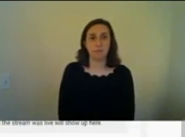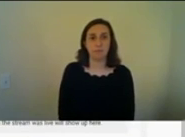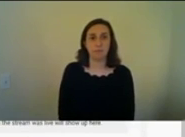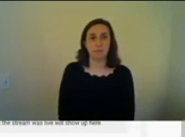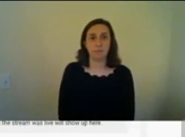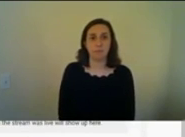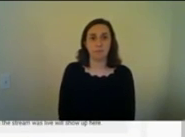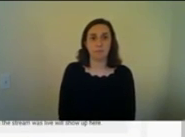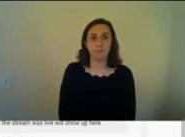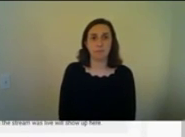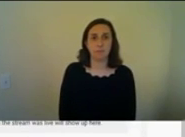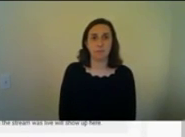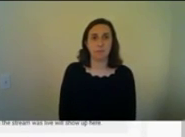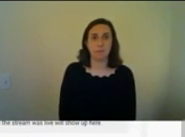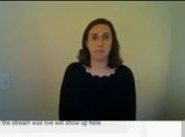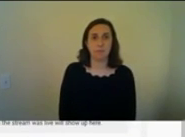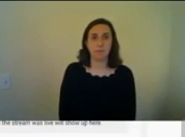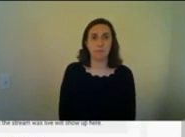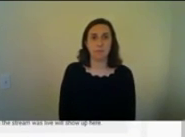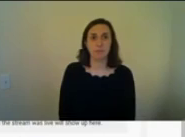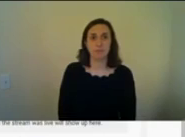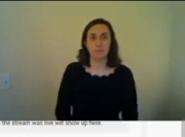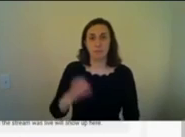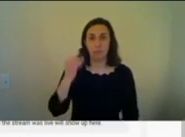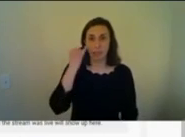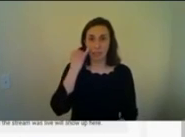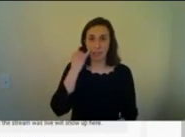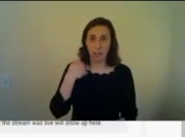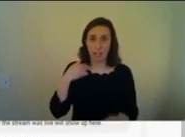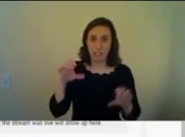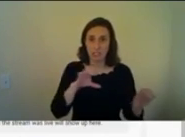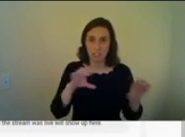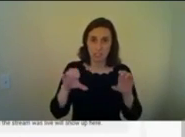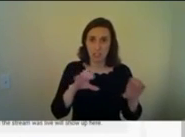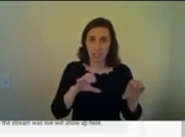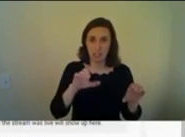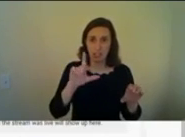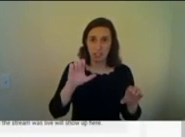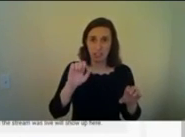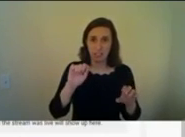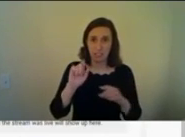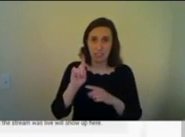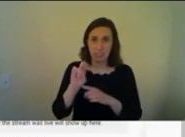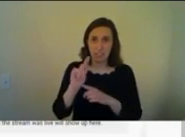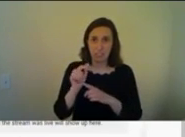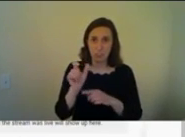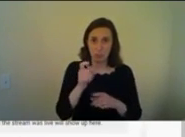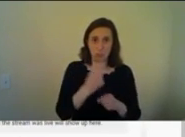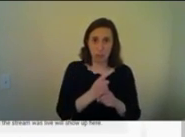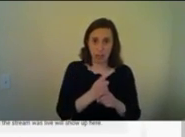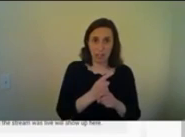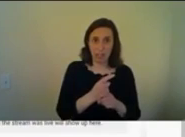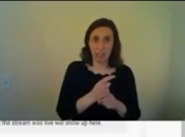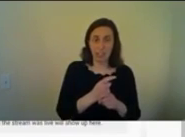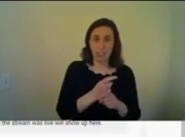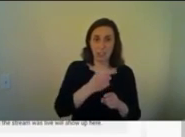If I've done this portion right, the leading terms, the leading part should cancel out. I get a 0. And